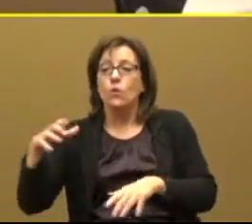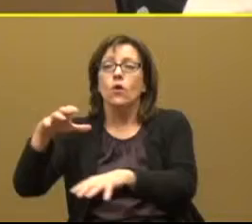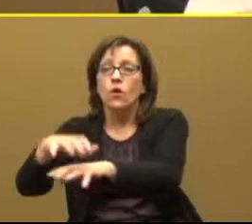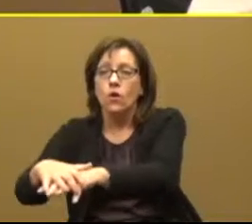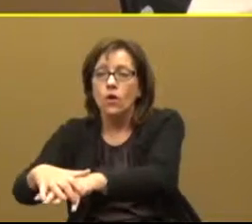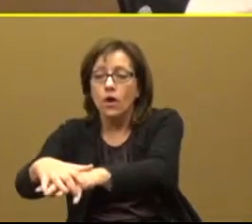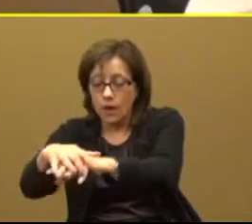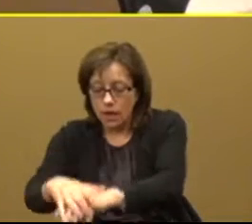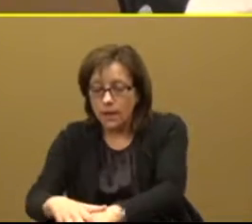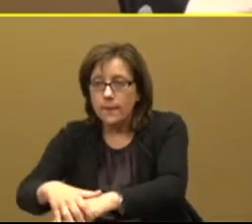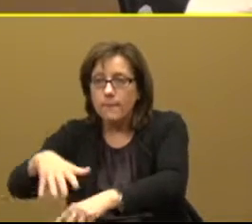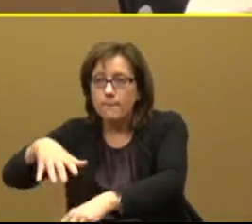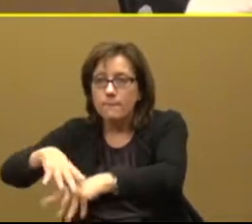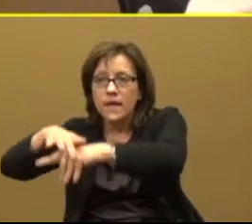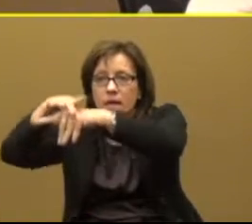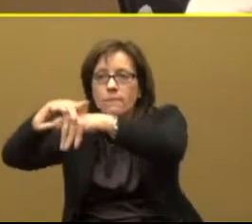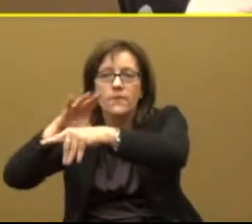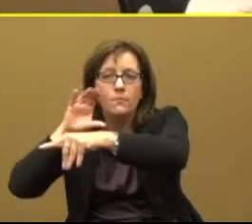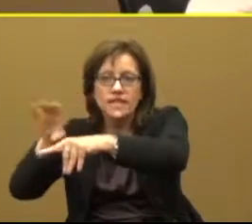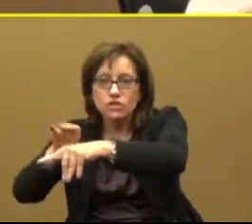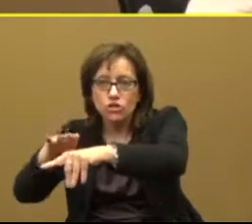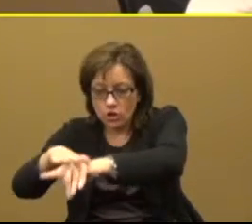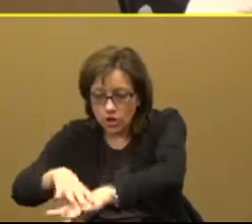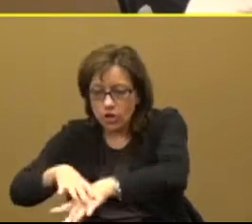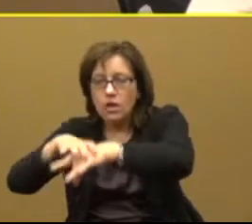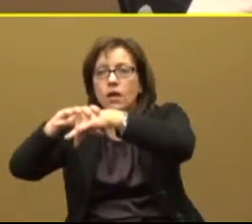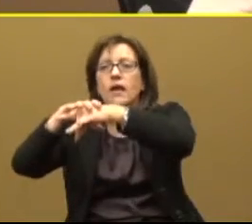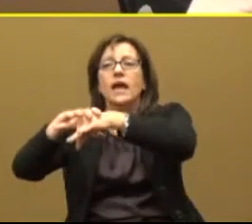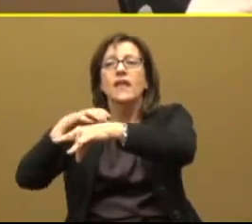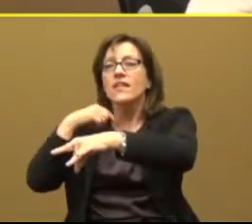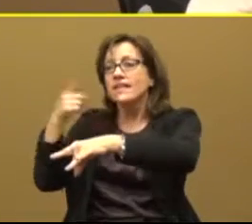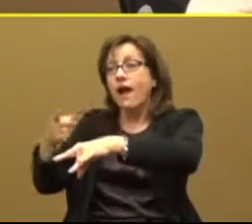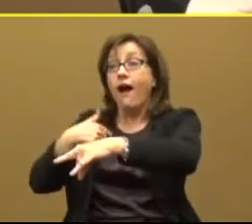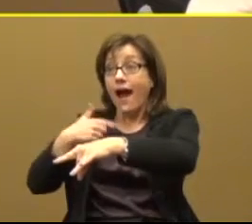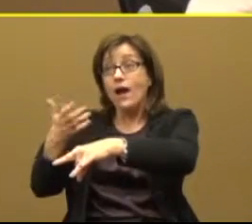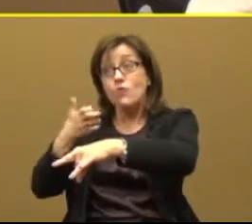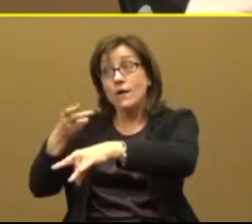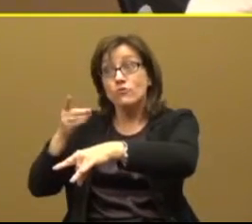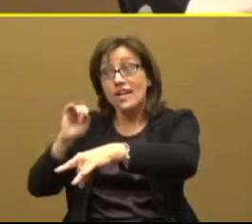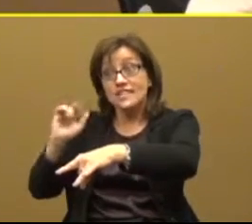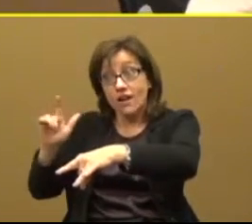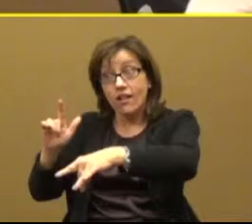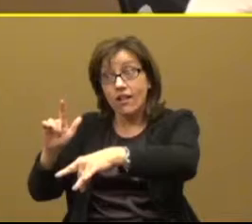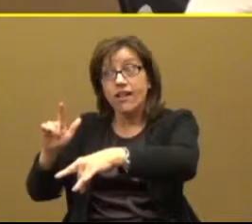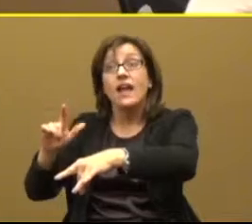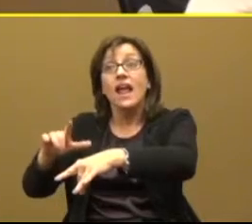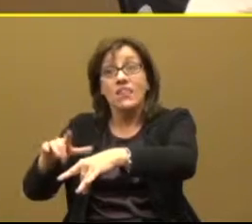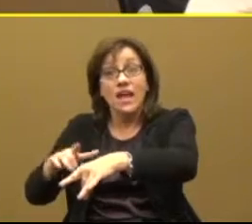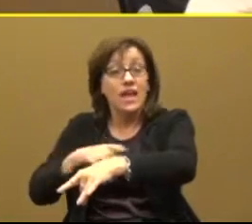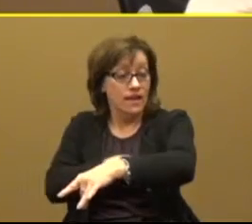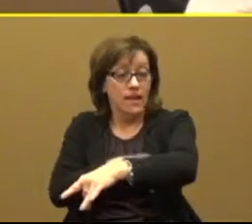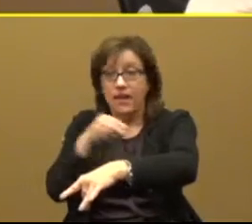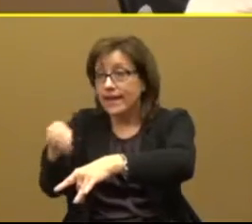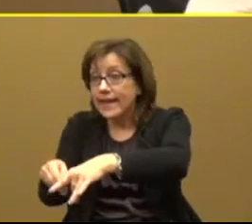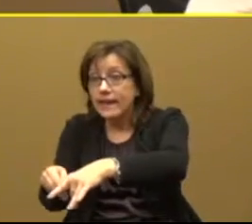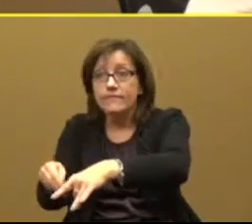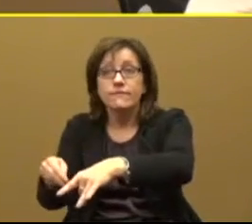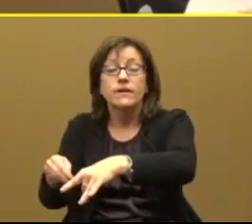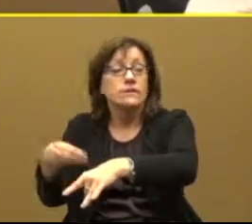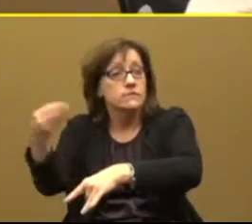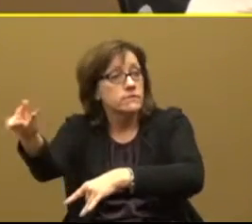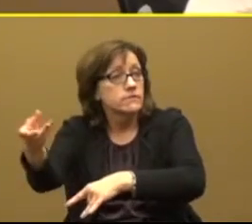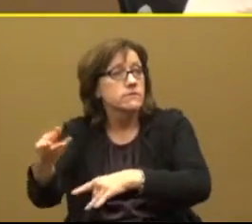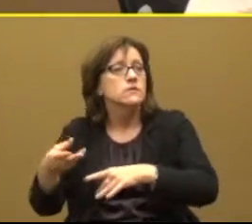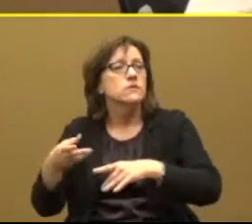do, but it is doable if you're determined to do it. You just have to learn to manipulate to set up